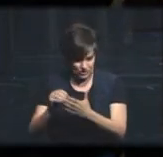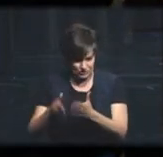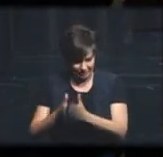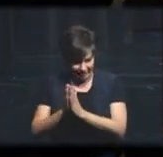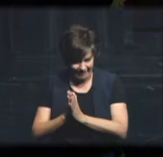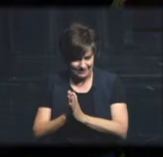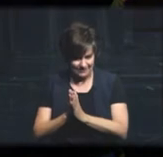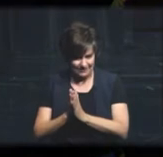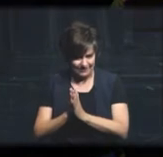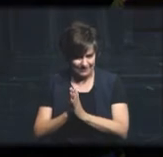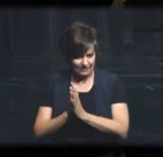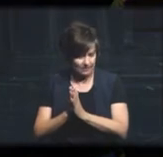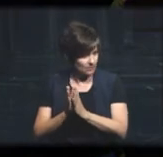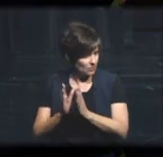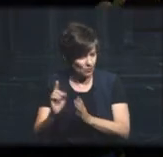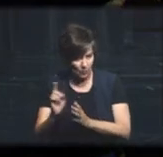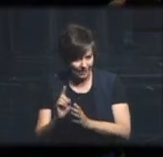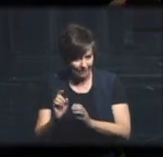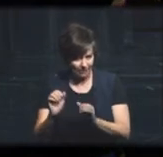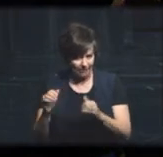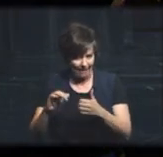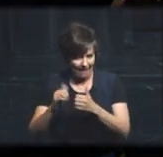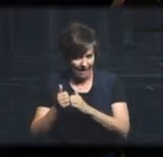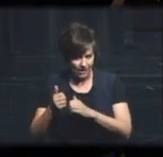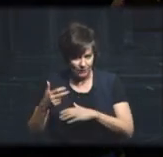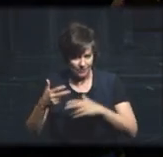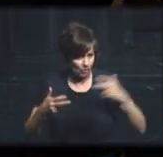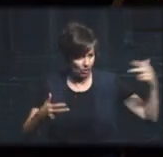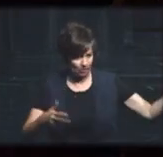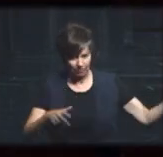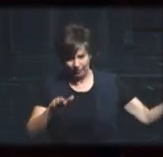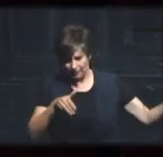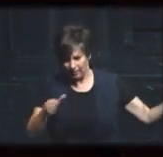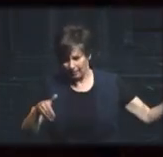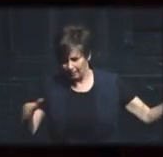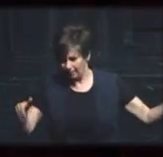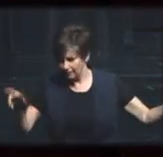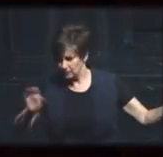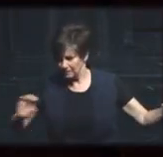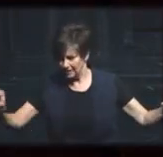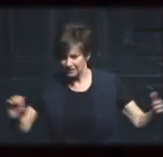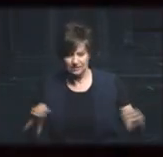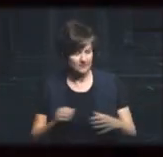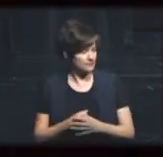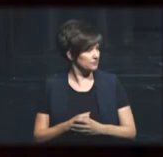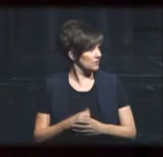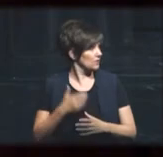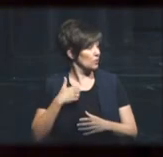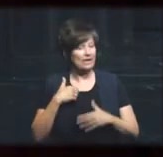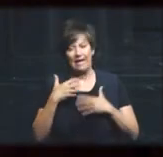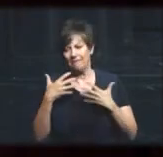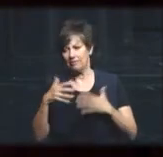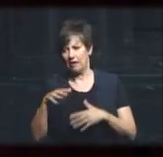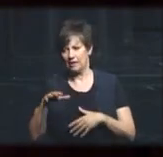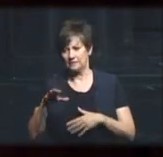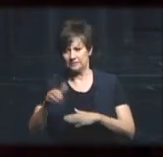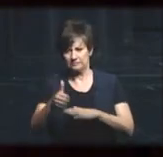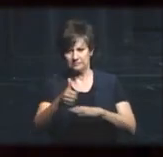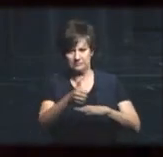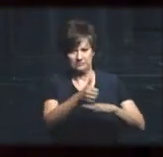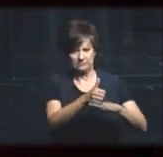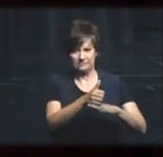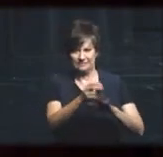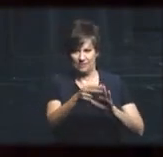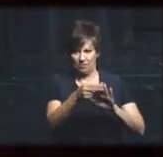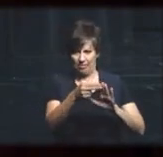asking me, is it coming back in that area? I don't think it's coming back in that area. We had a lot of spaces that were marked as